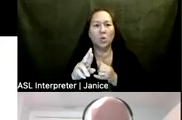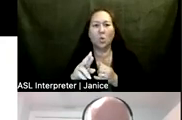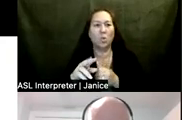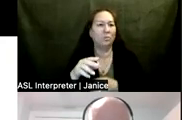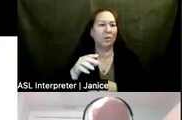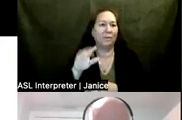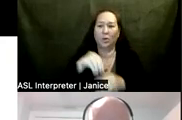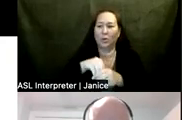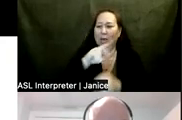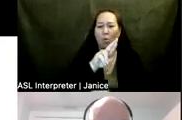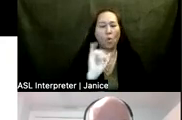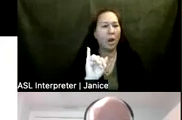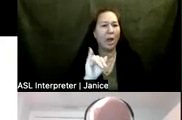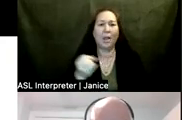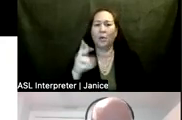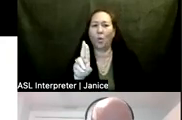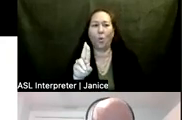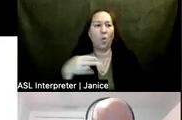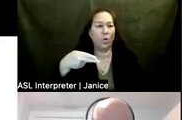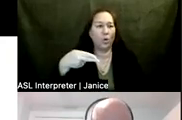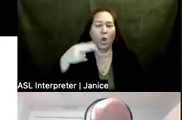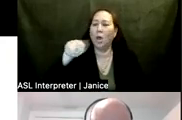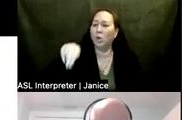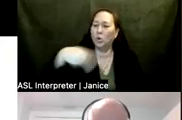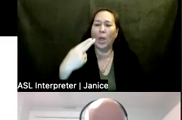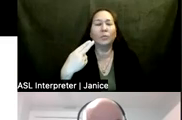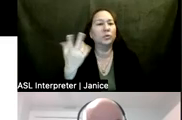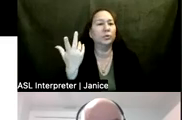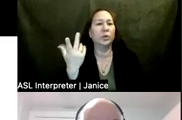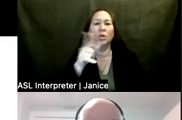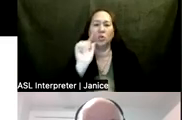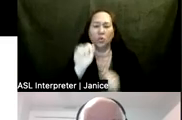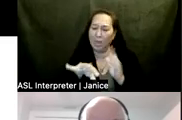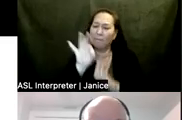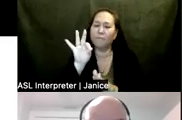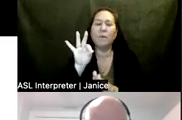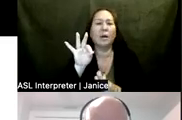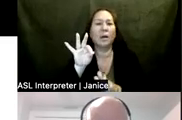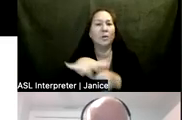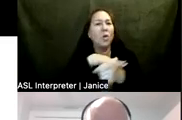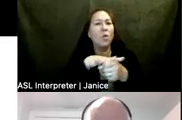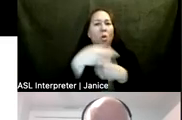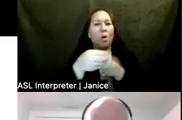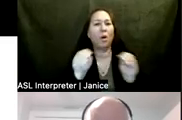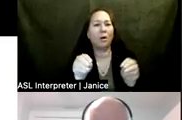go to OSHA.gov, find a way to contact the local office. They can go there to file a complaint.